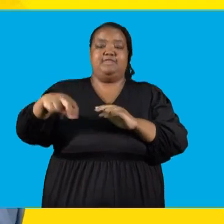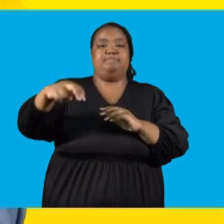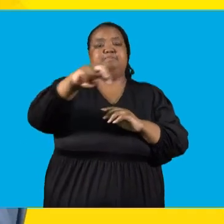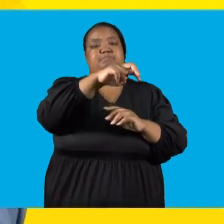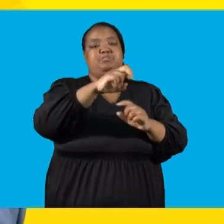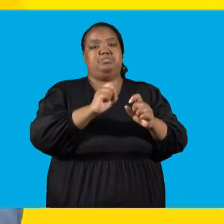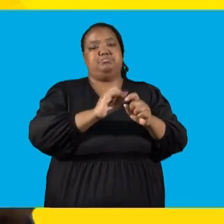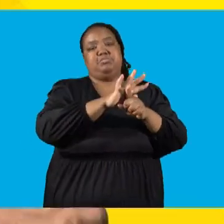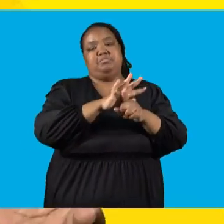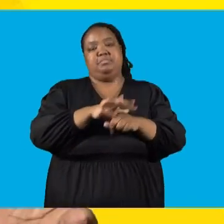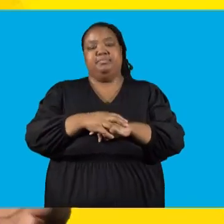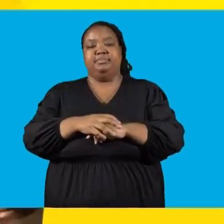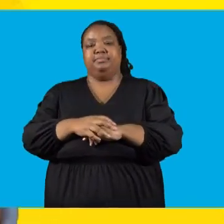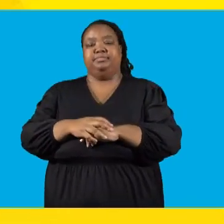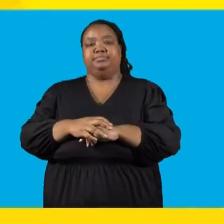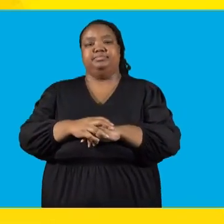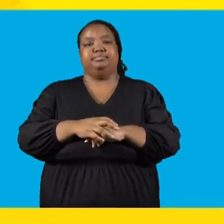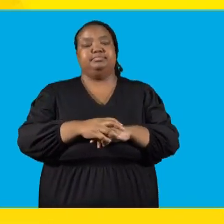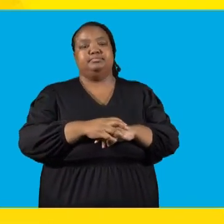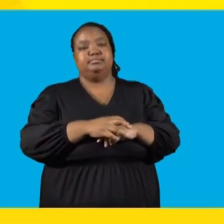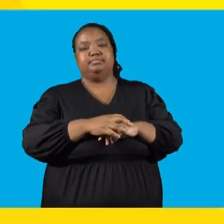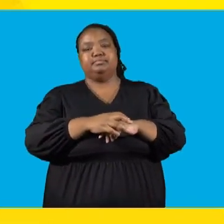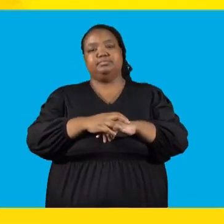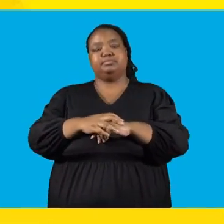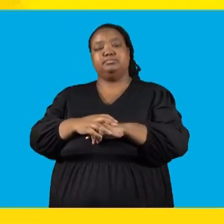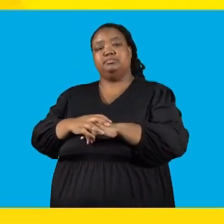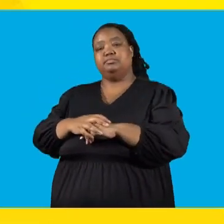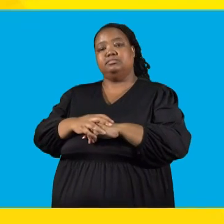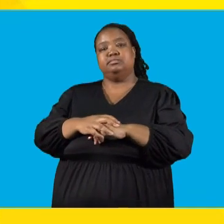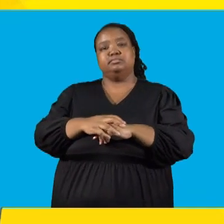for that matter, on the tourism industry.